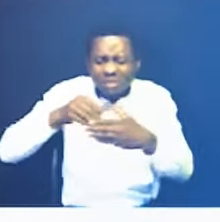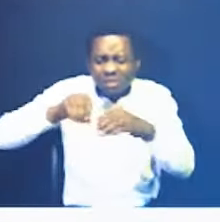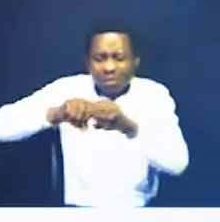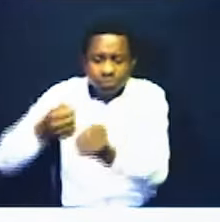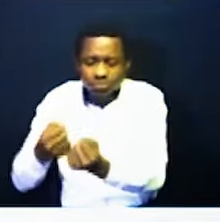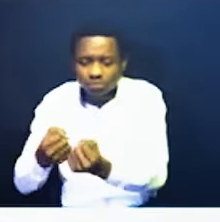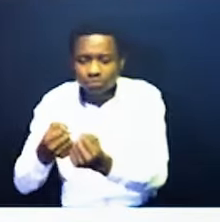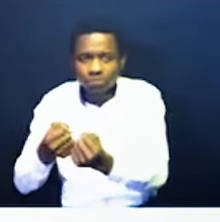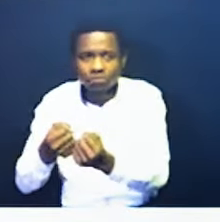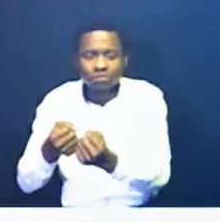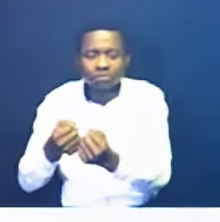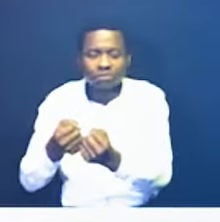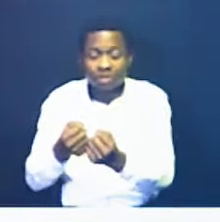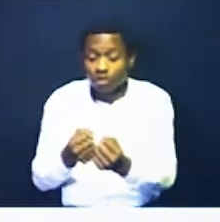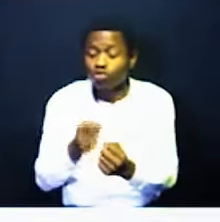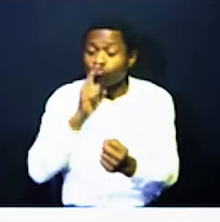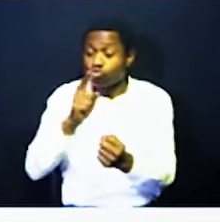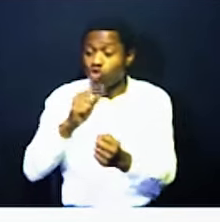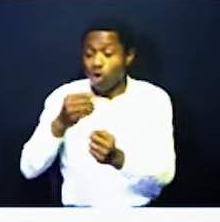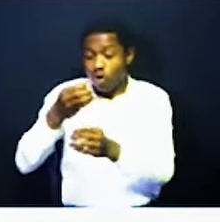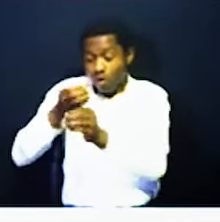Creatures all fail.